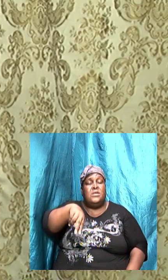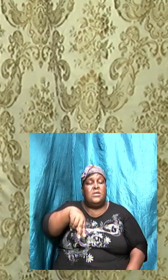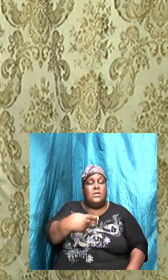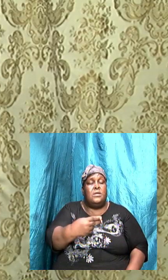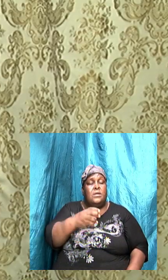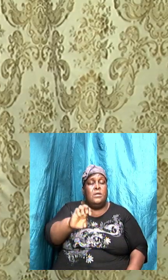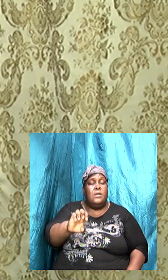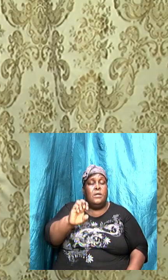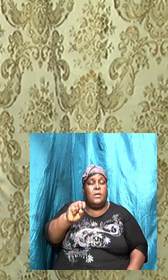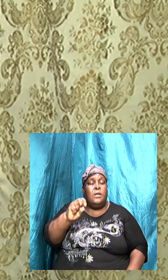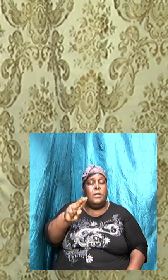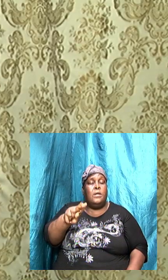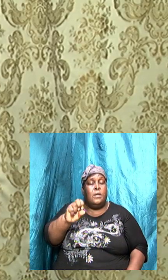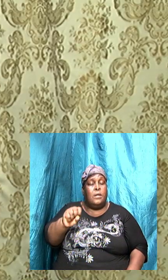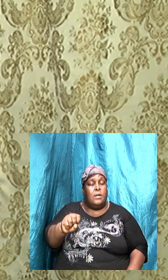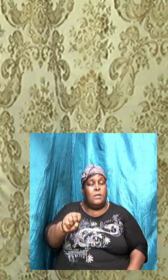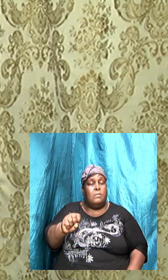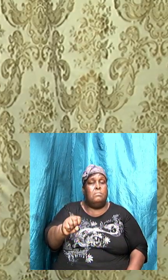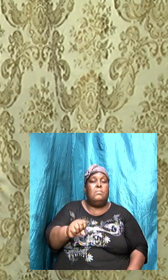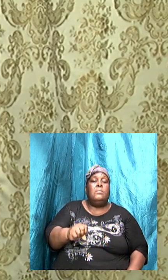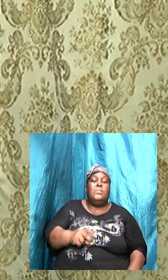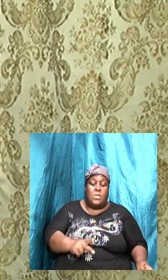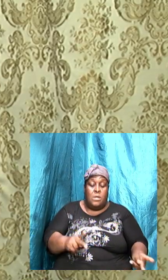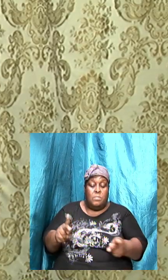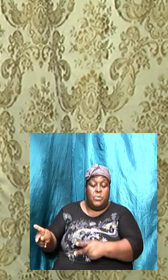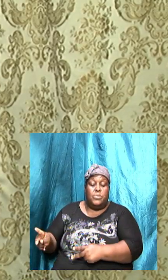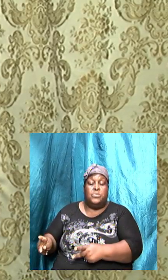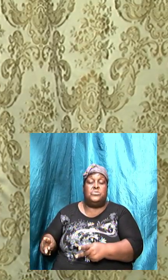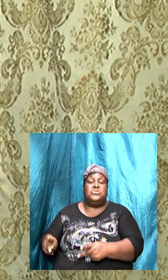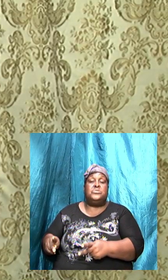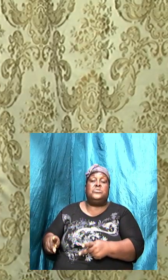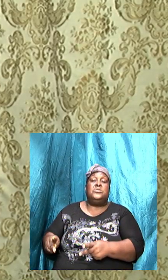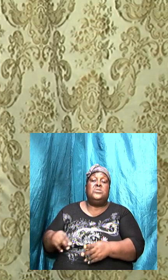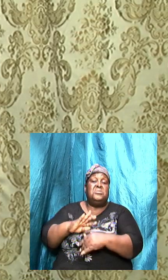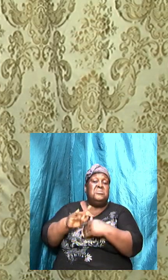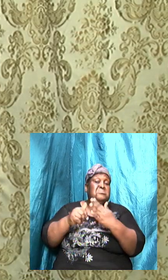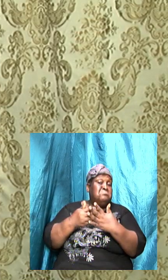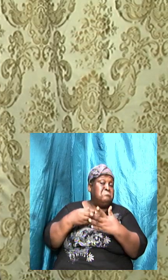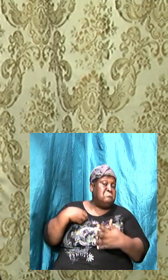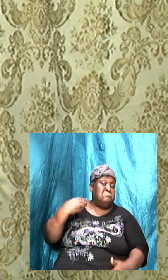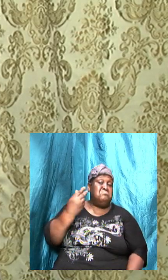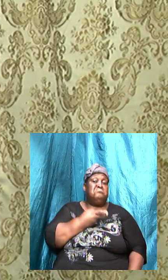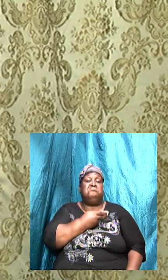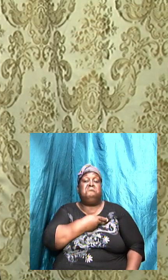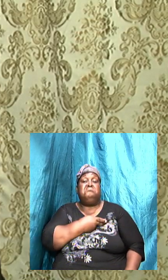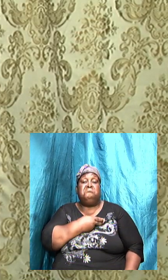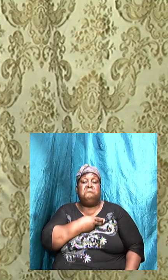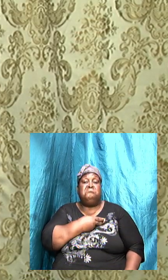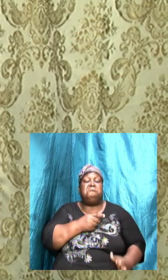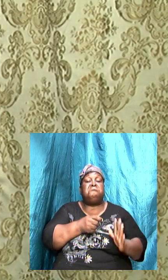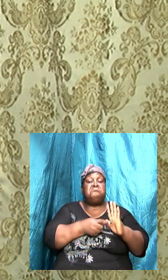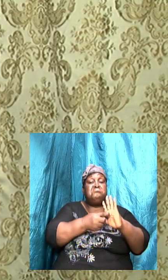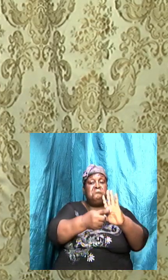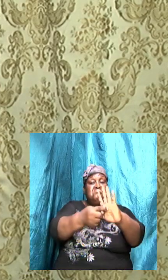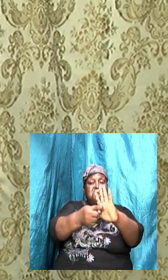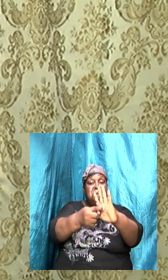gone through, yes, and we had put, amen, to all of us. We had shown that those things